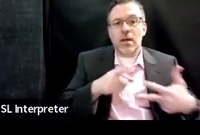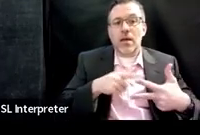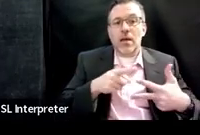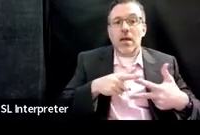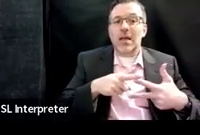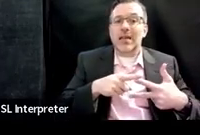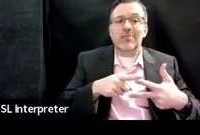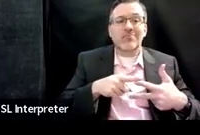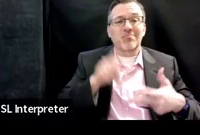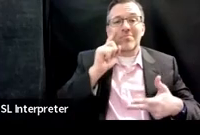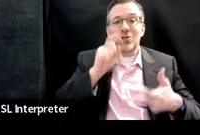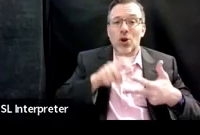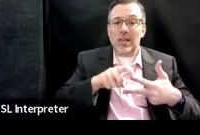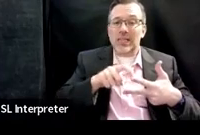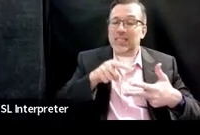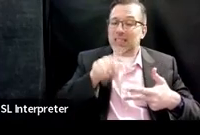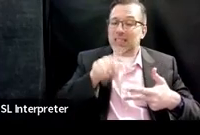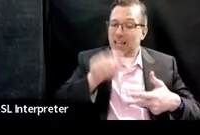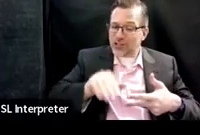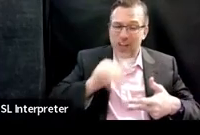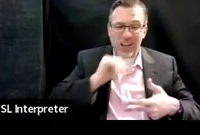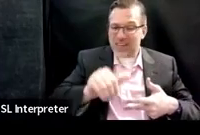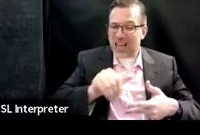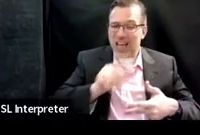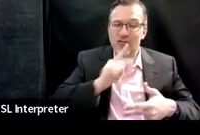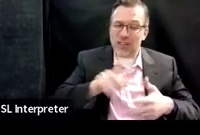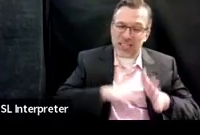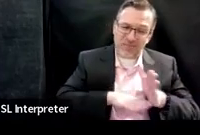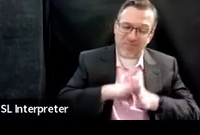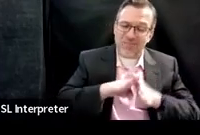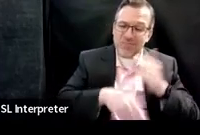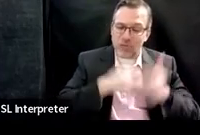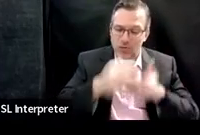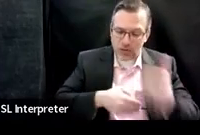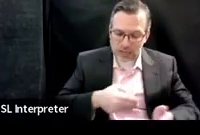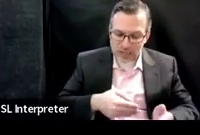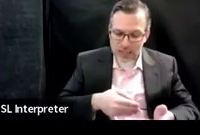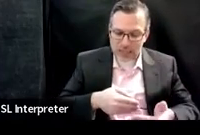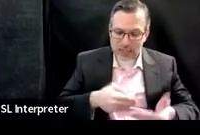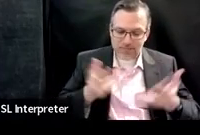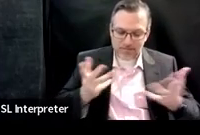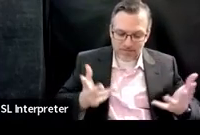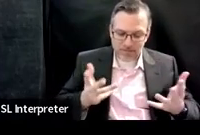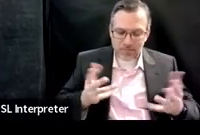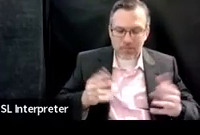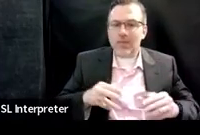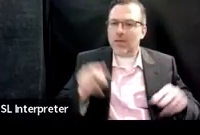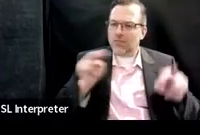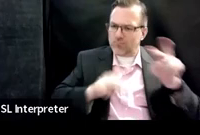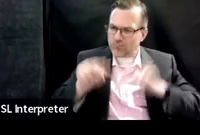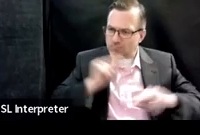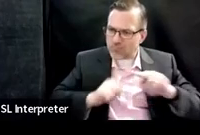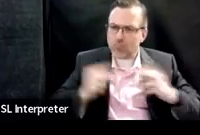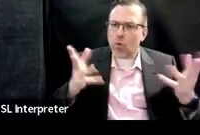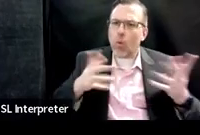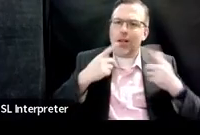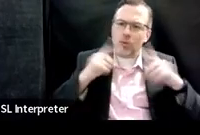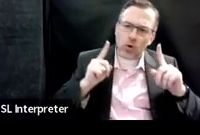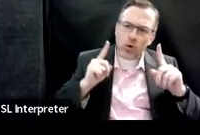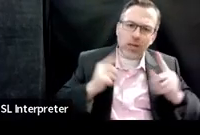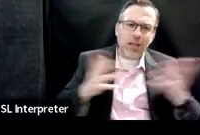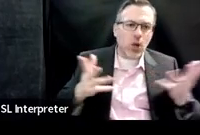should prompt the IEP team to look at goals and accommodations and services, look at what's working, what's not working,